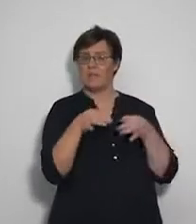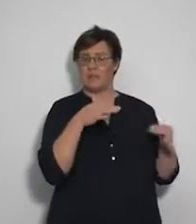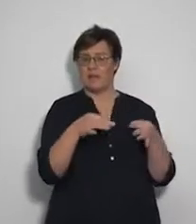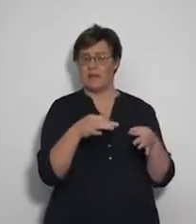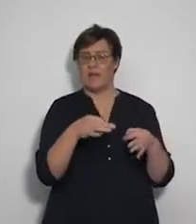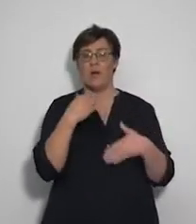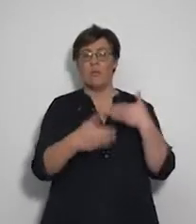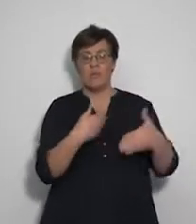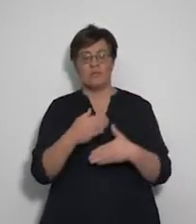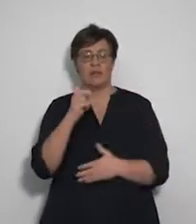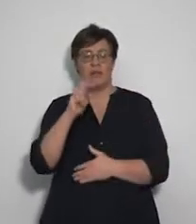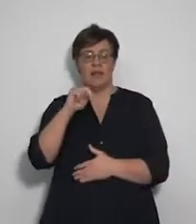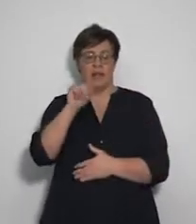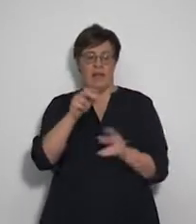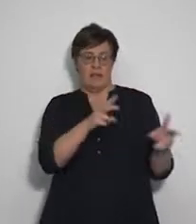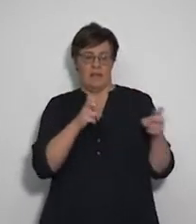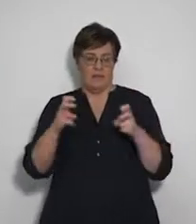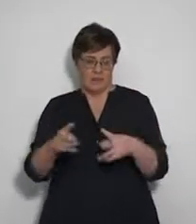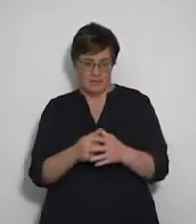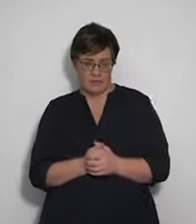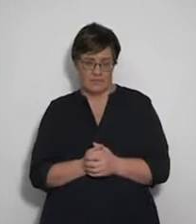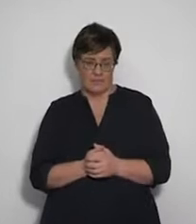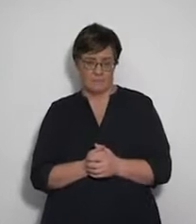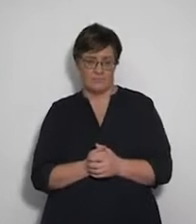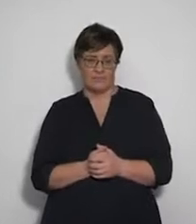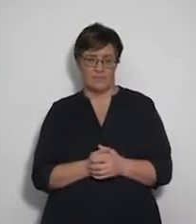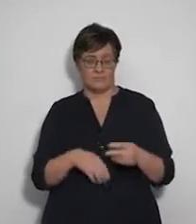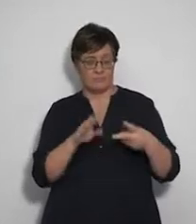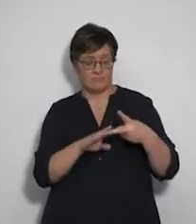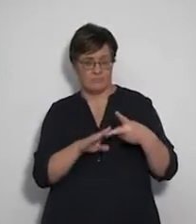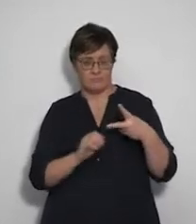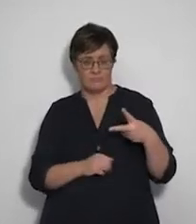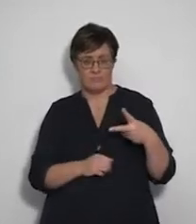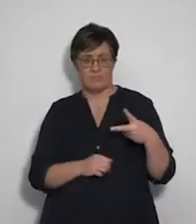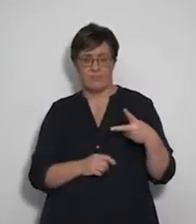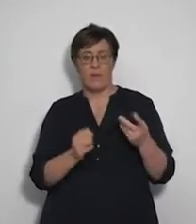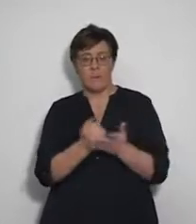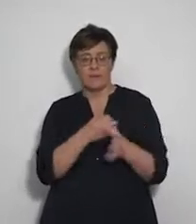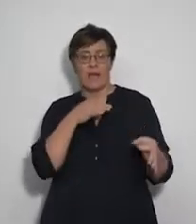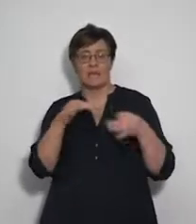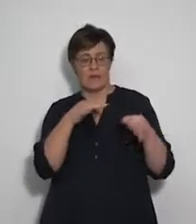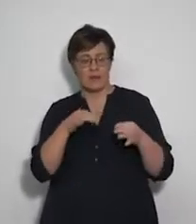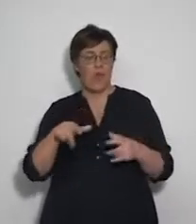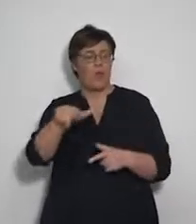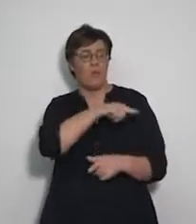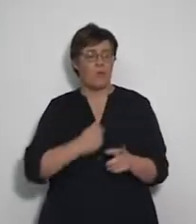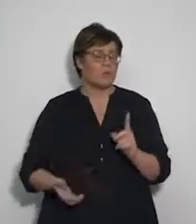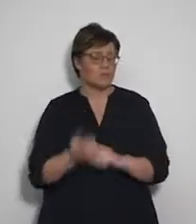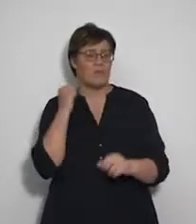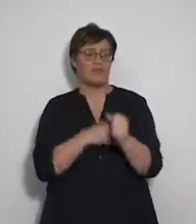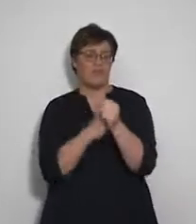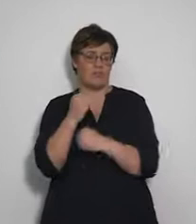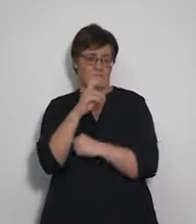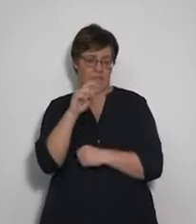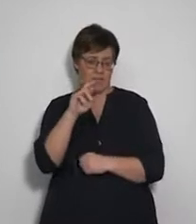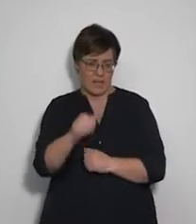described the process of DNA replication. The other part needs us to describe the location and structure